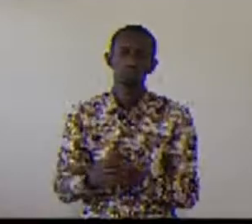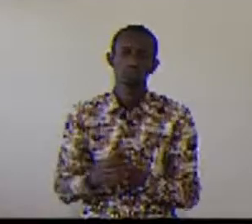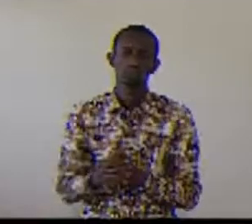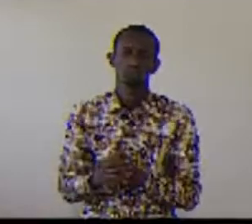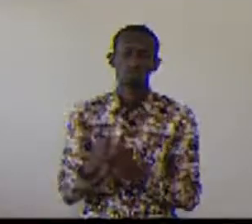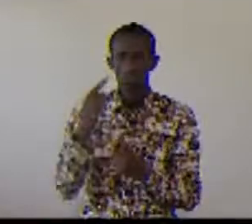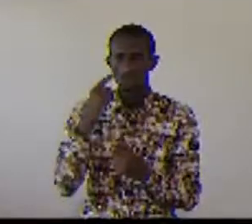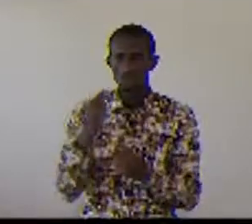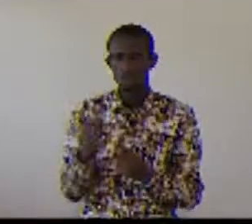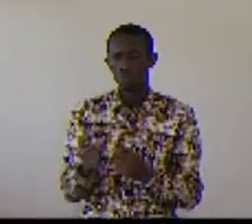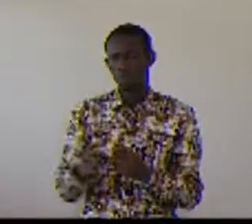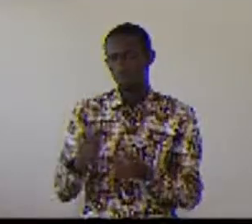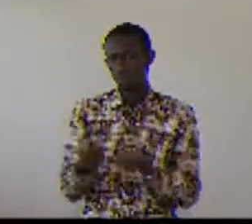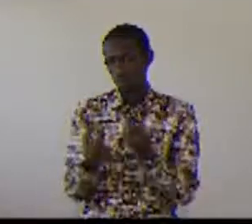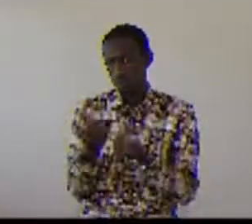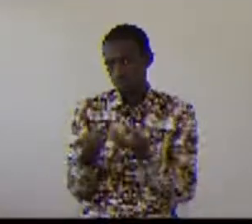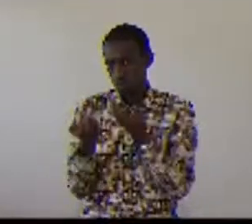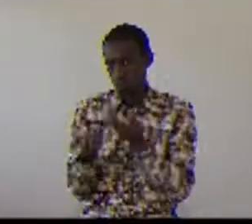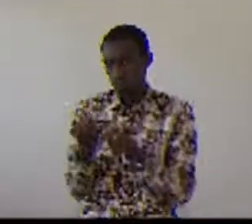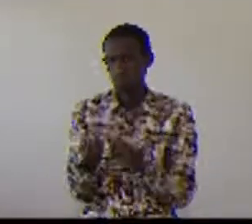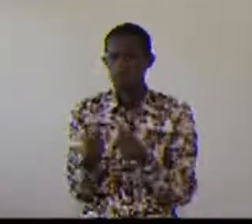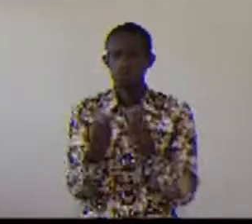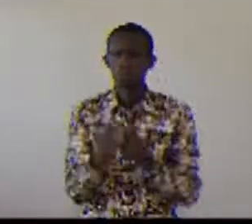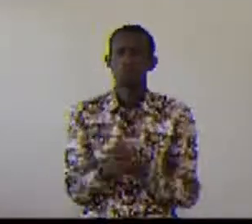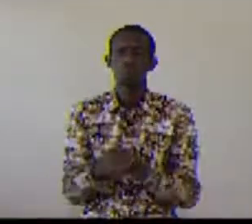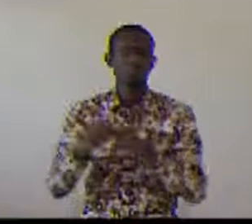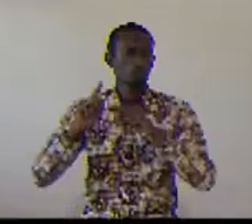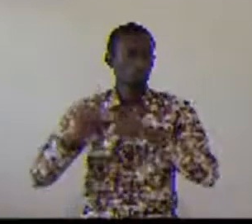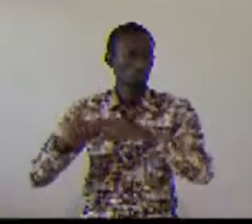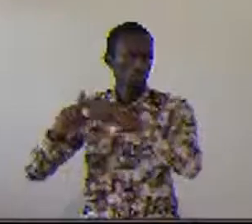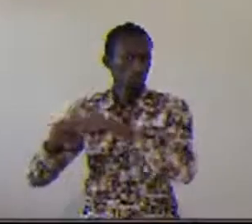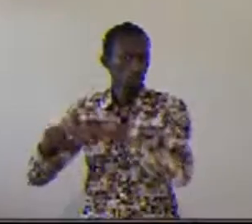down the group, but in the metals, it decreases as you go down the group.